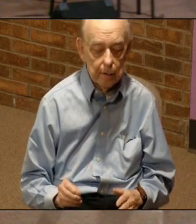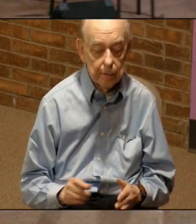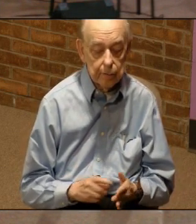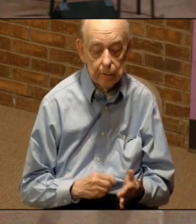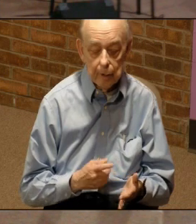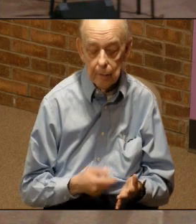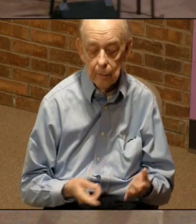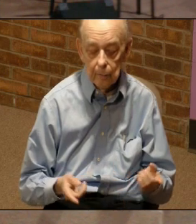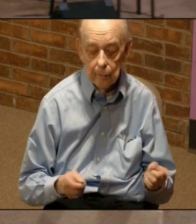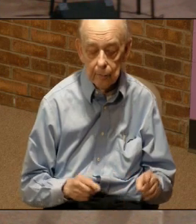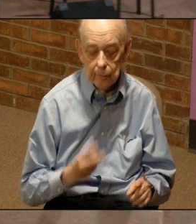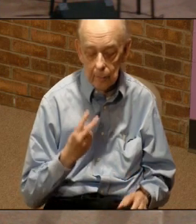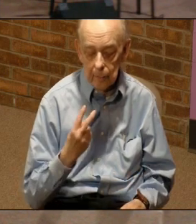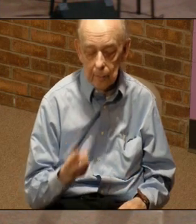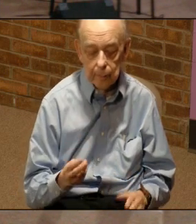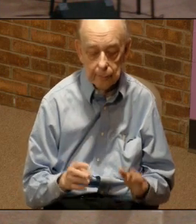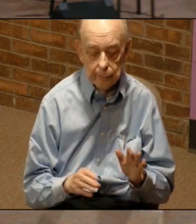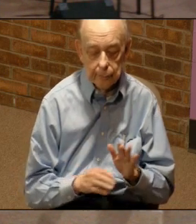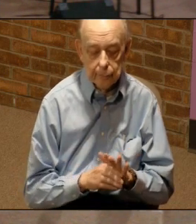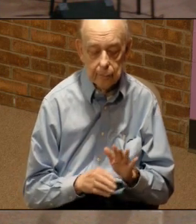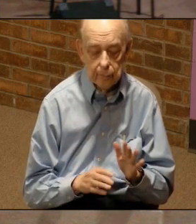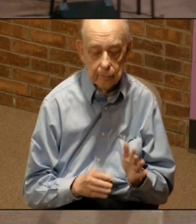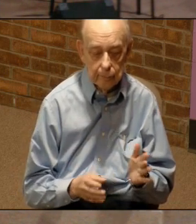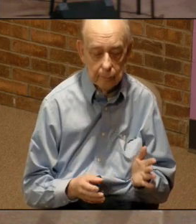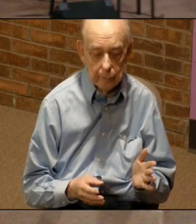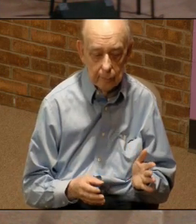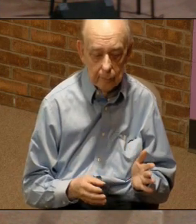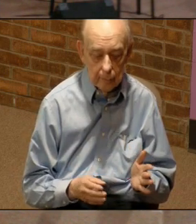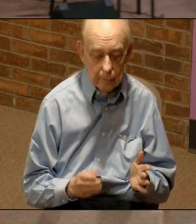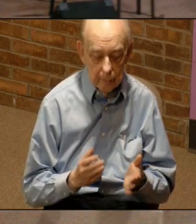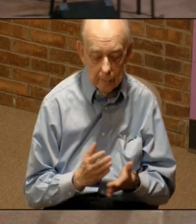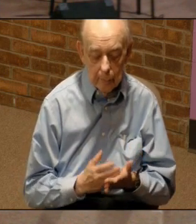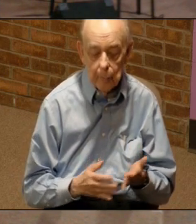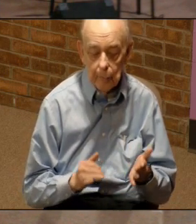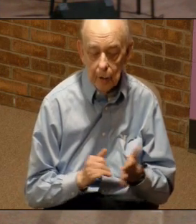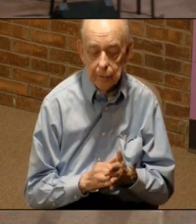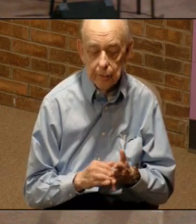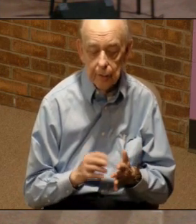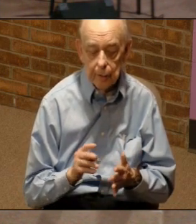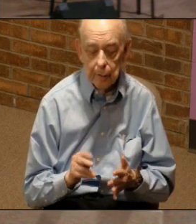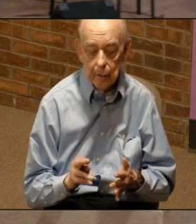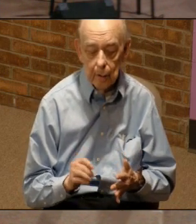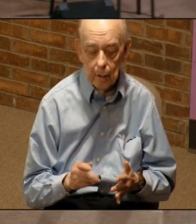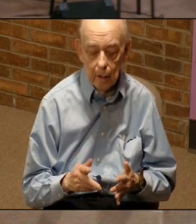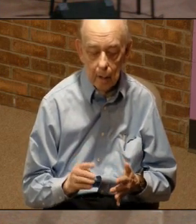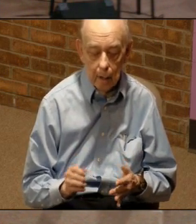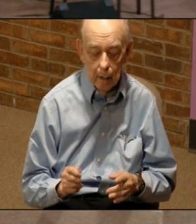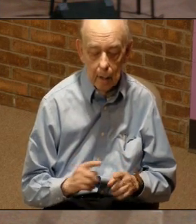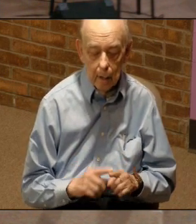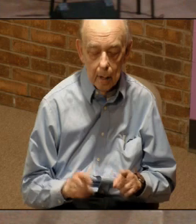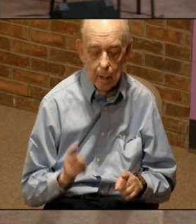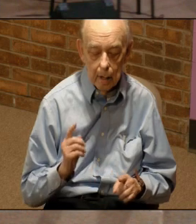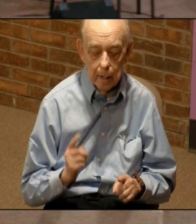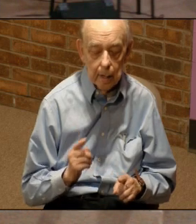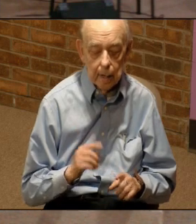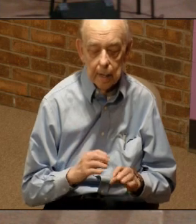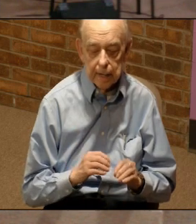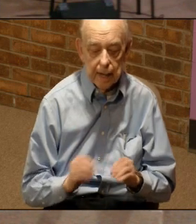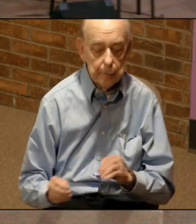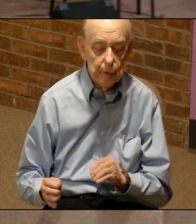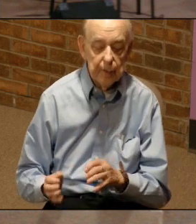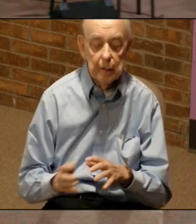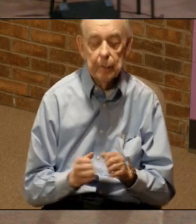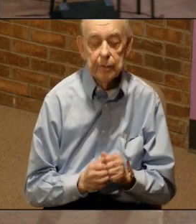happens is we see the pictures or we see the pieces of the puzzle, but we can't piece them all